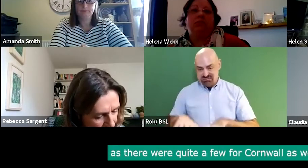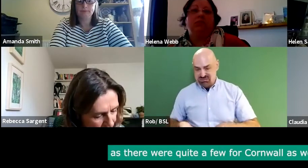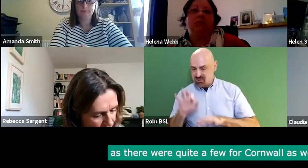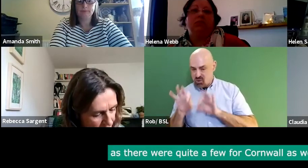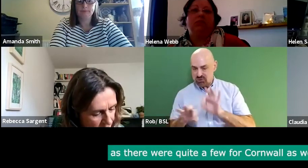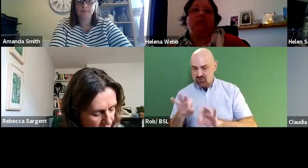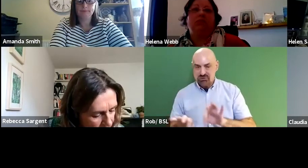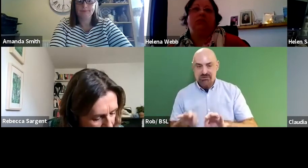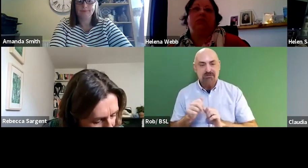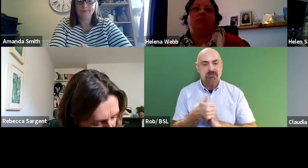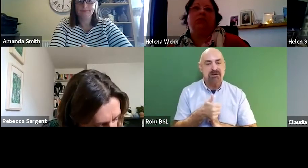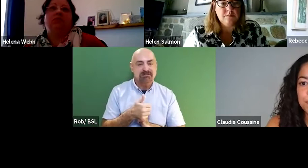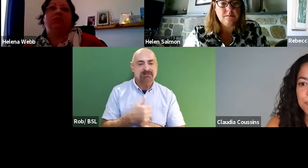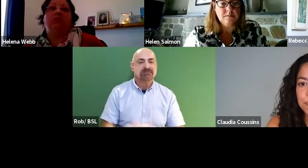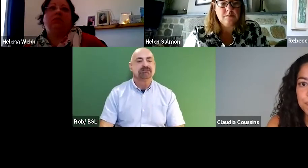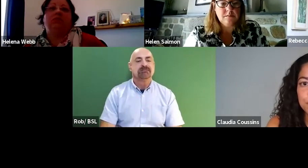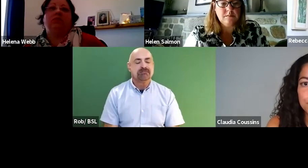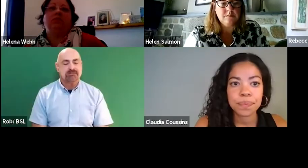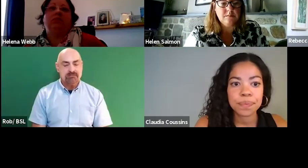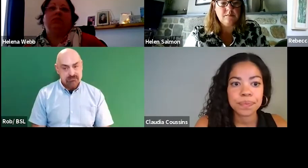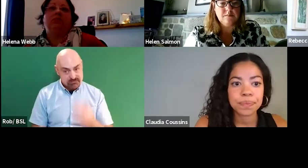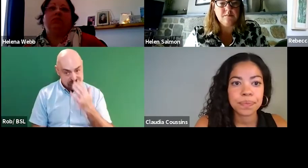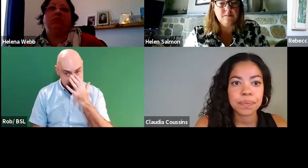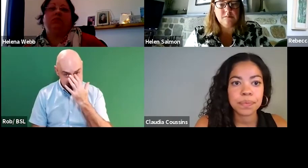for Cornwall as well.